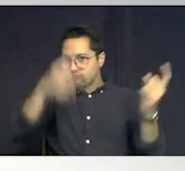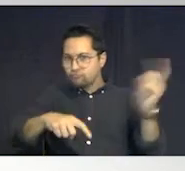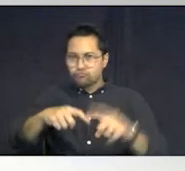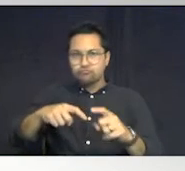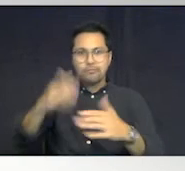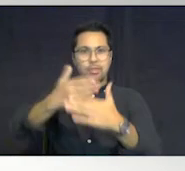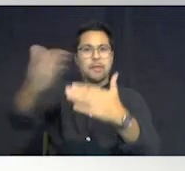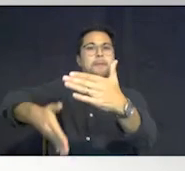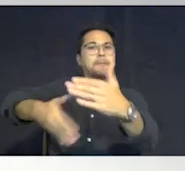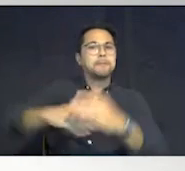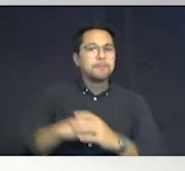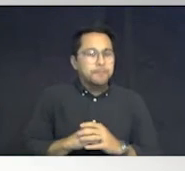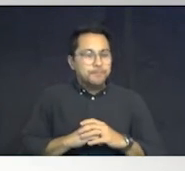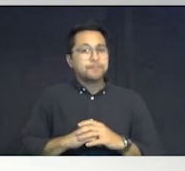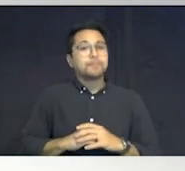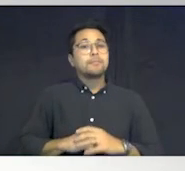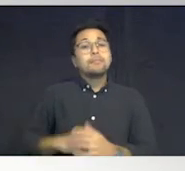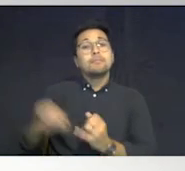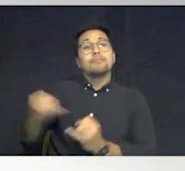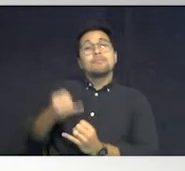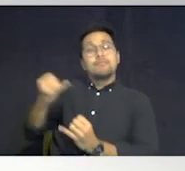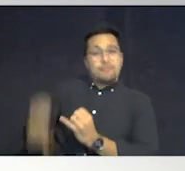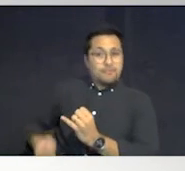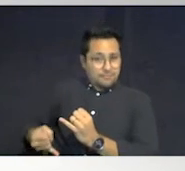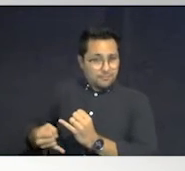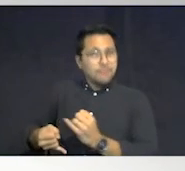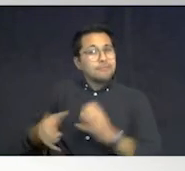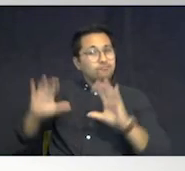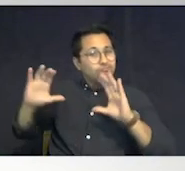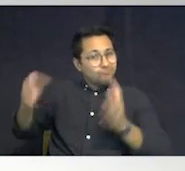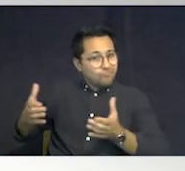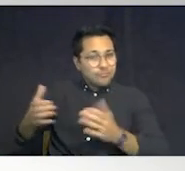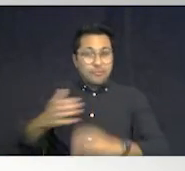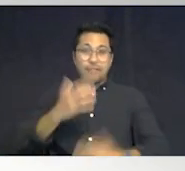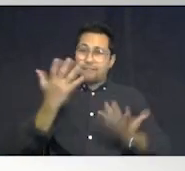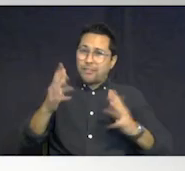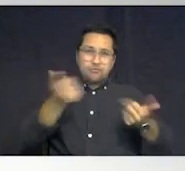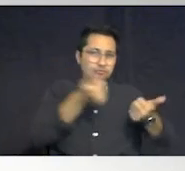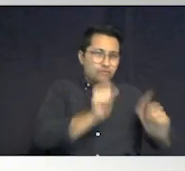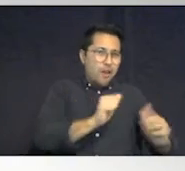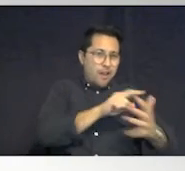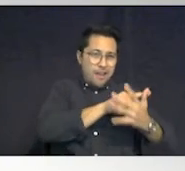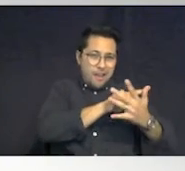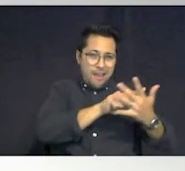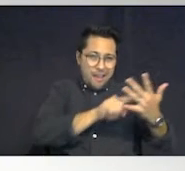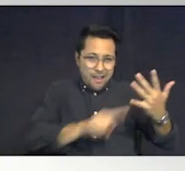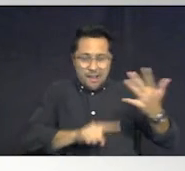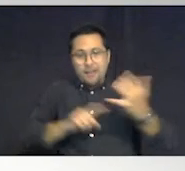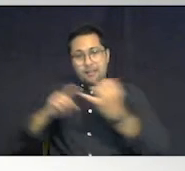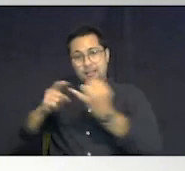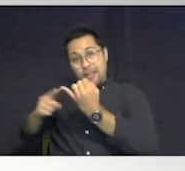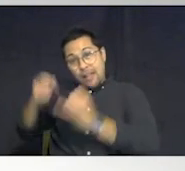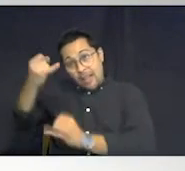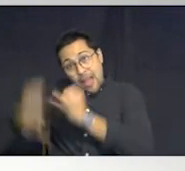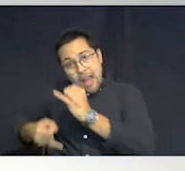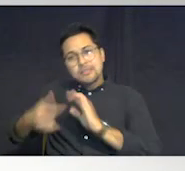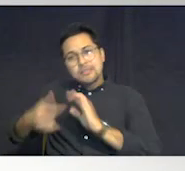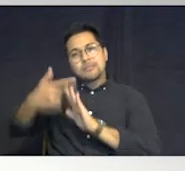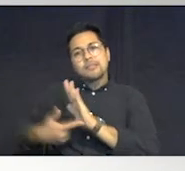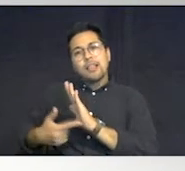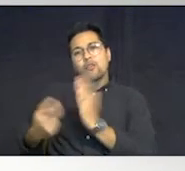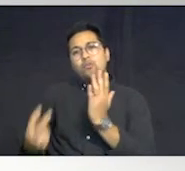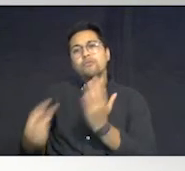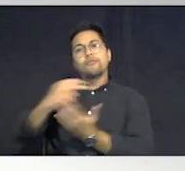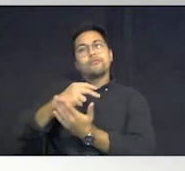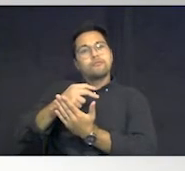Oops, sorry. The final stage here, once all of these have been exhausted, is the legal review stage. So in the event